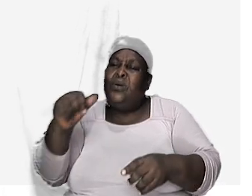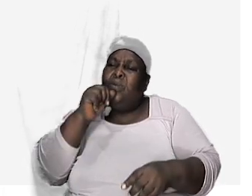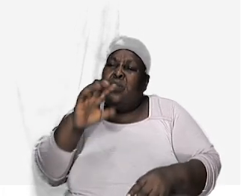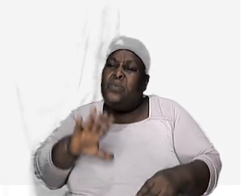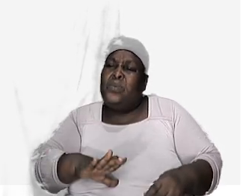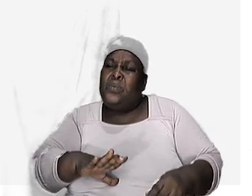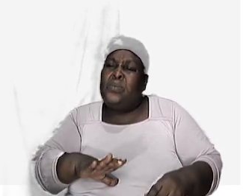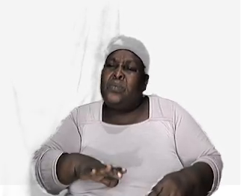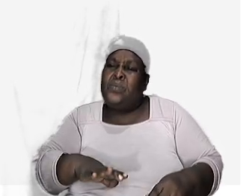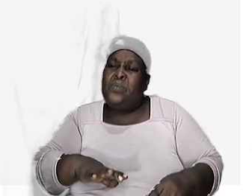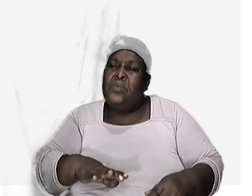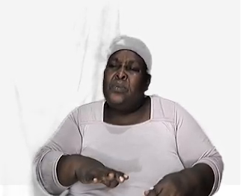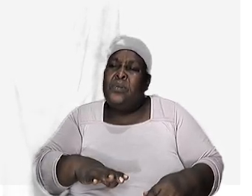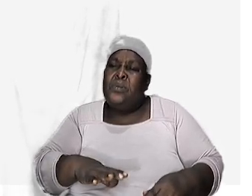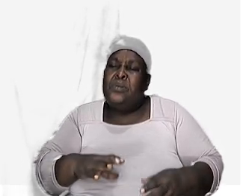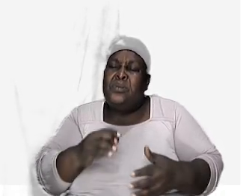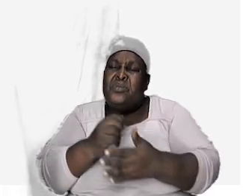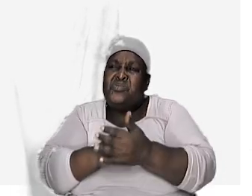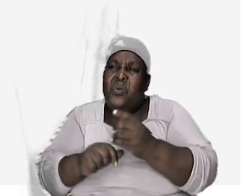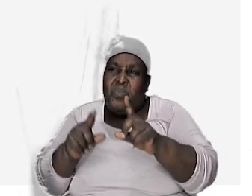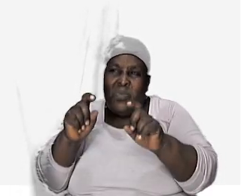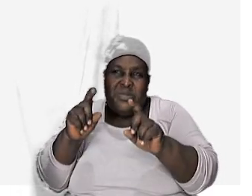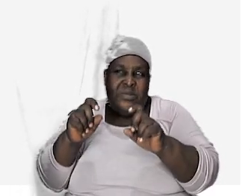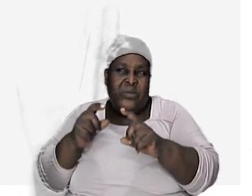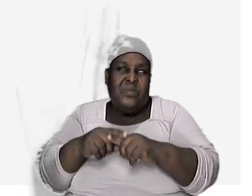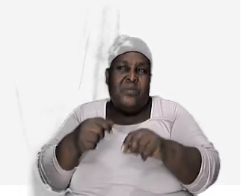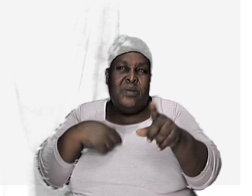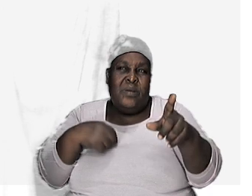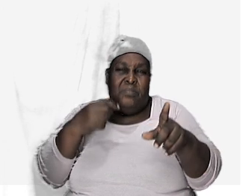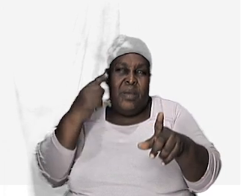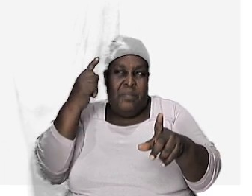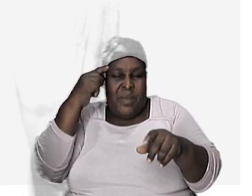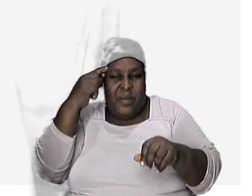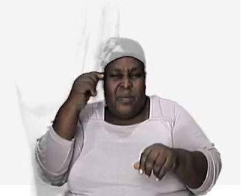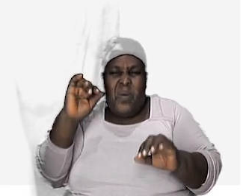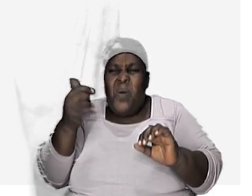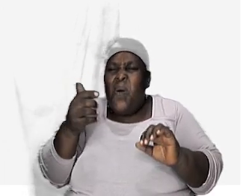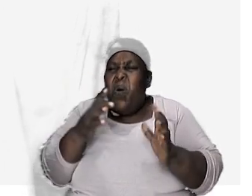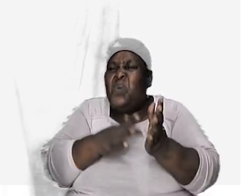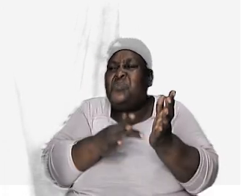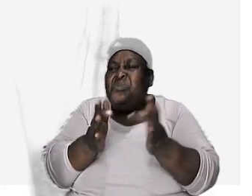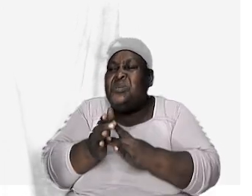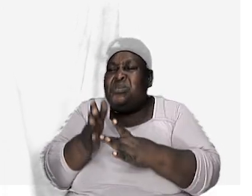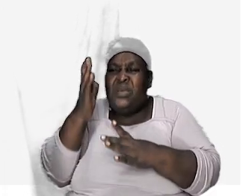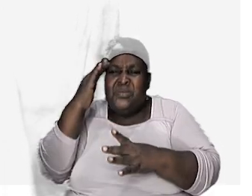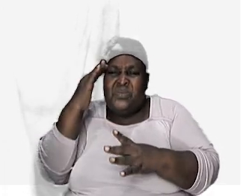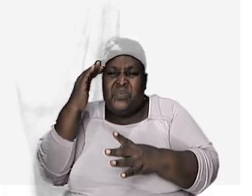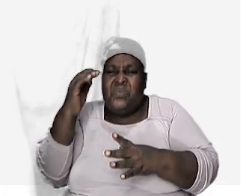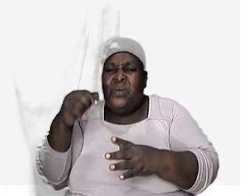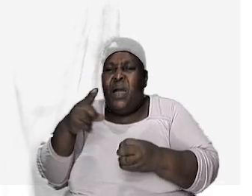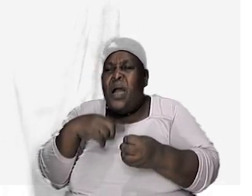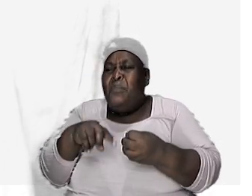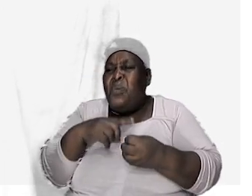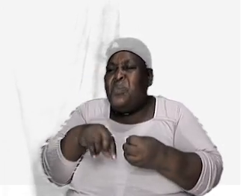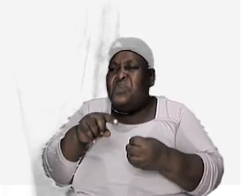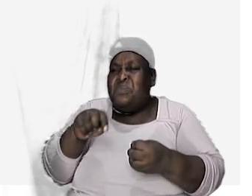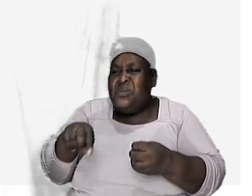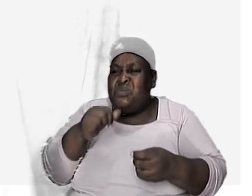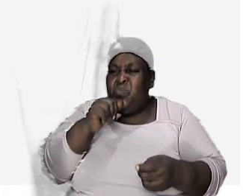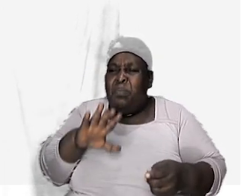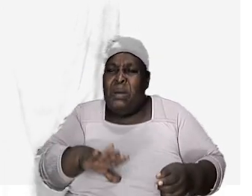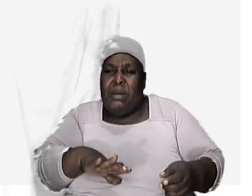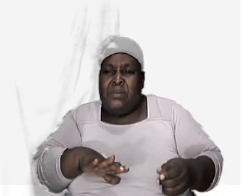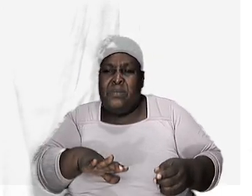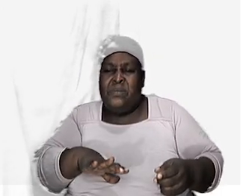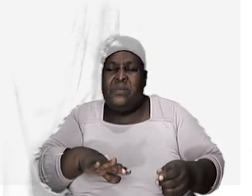couple questions come to my mind. First question, how did Jesus know all these things about this woman?